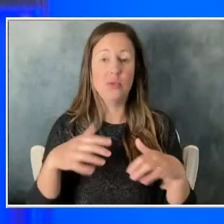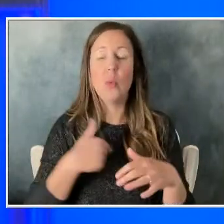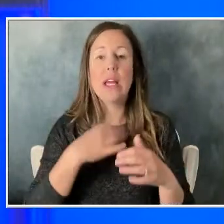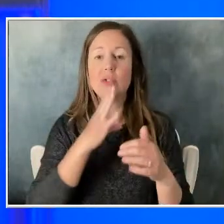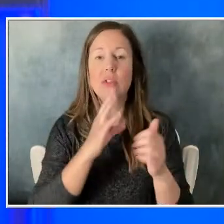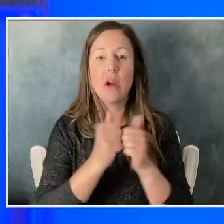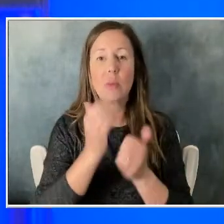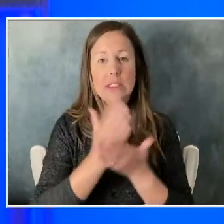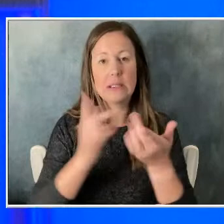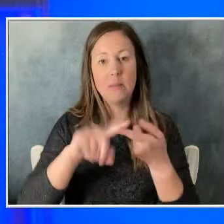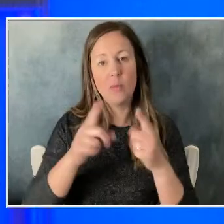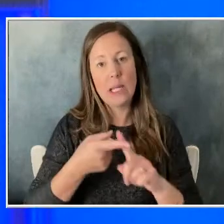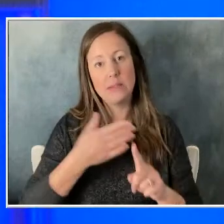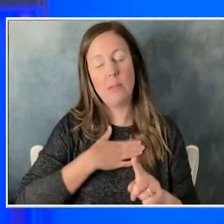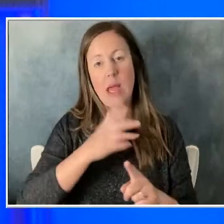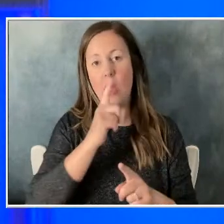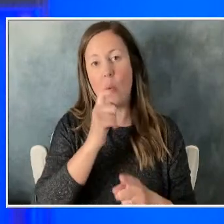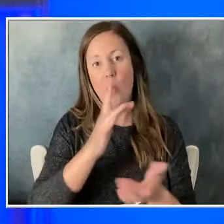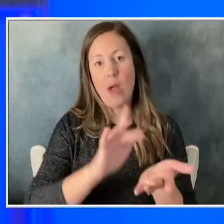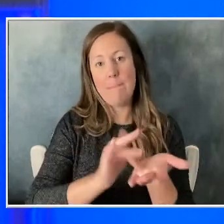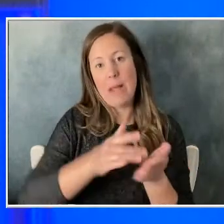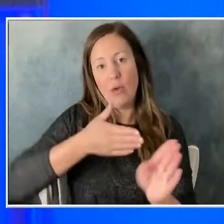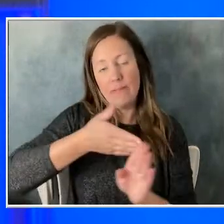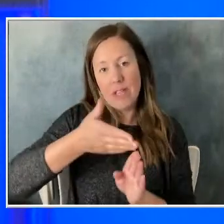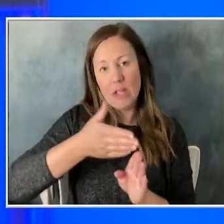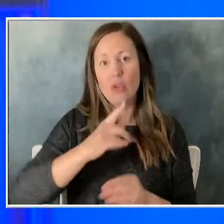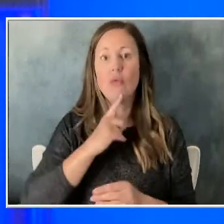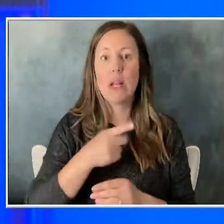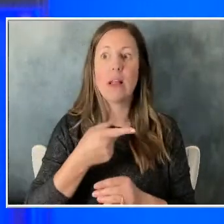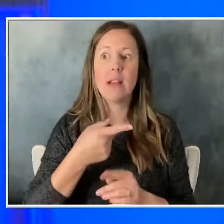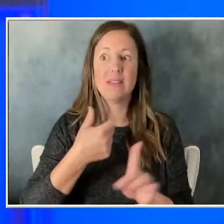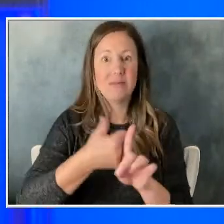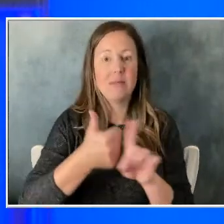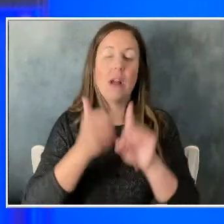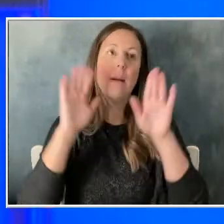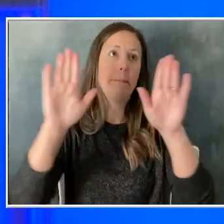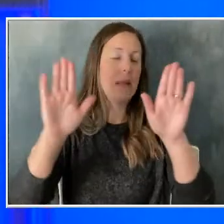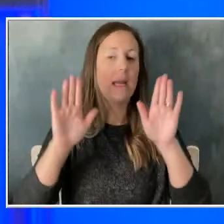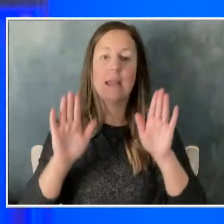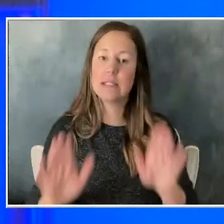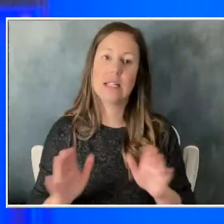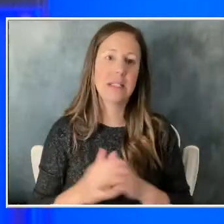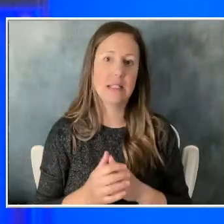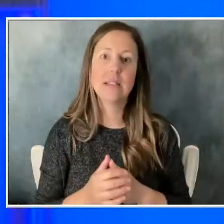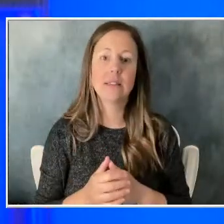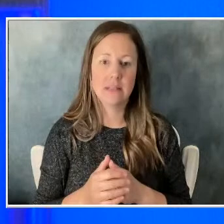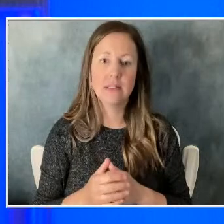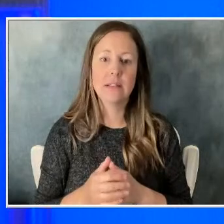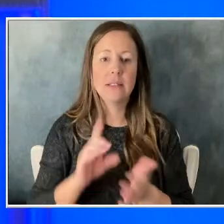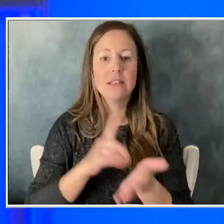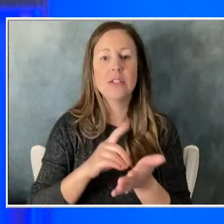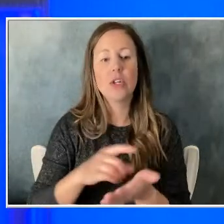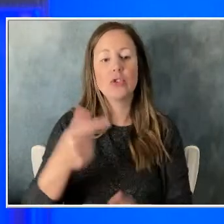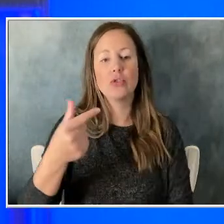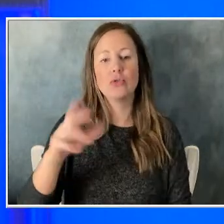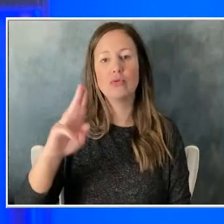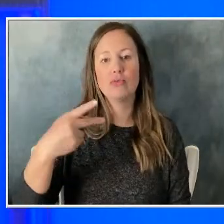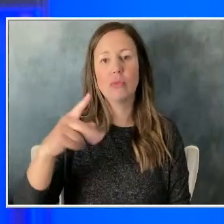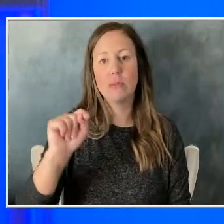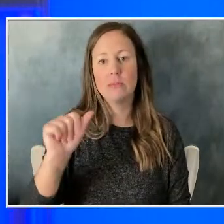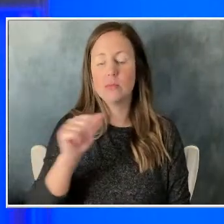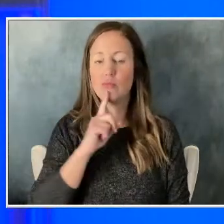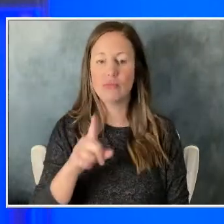medical field who have been amazing. Radhika Gupta is just so, I mean, she